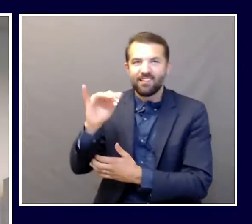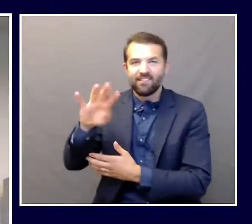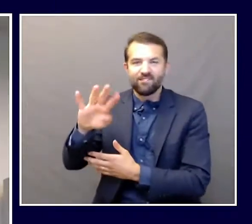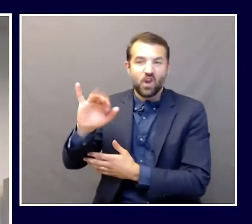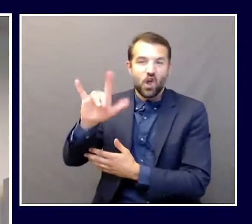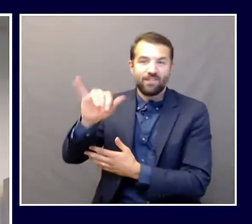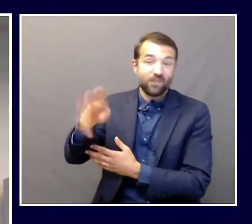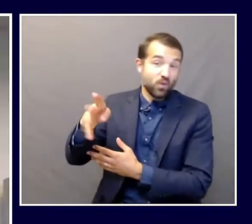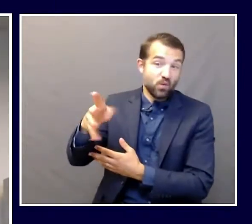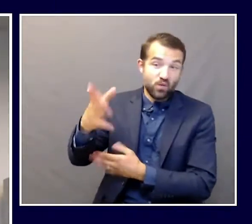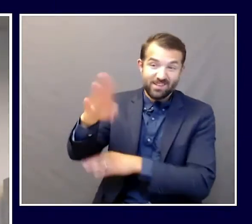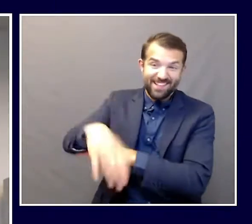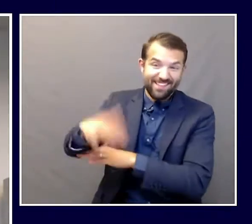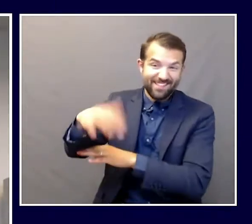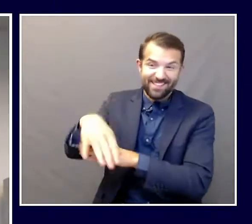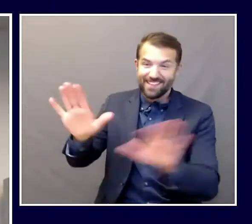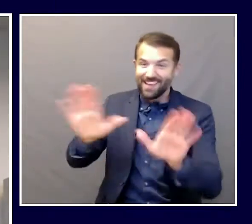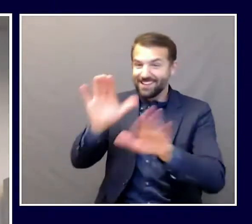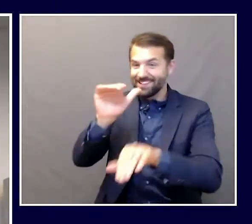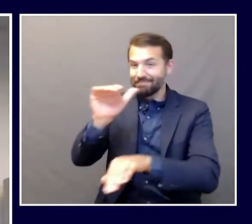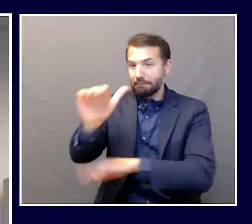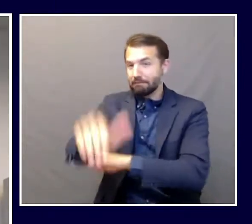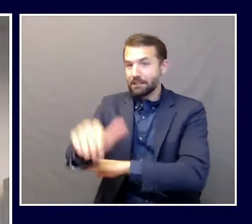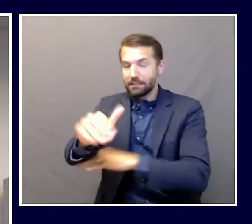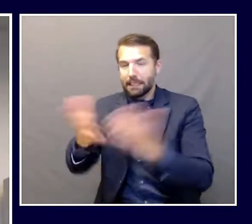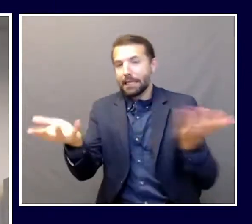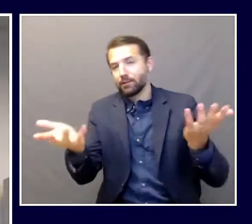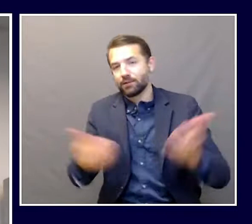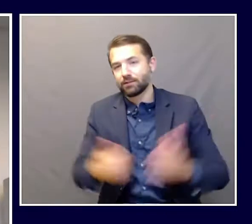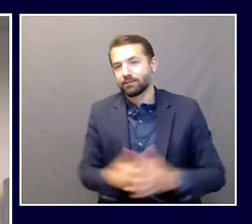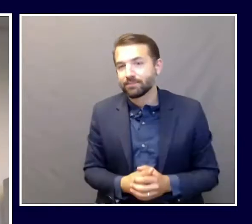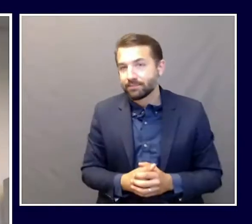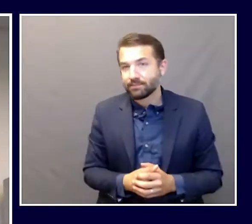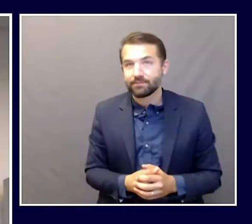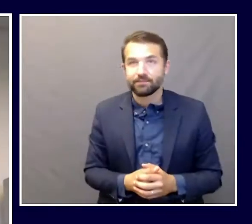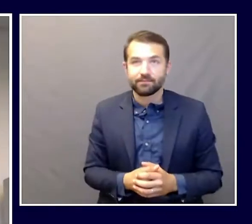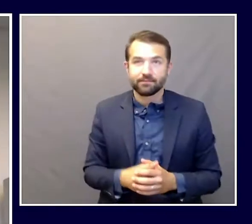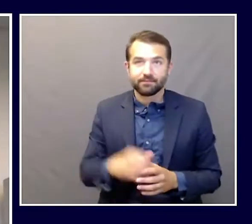Yep. Let me go to Charlie next.